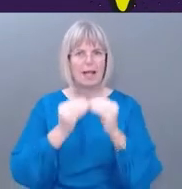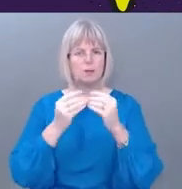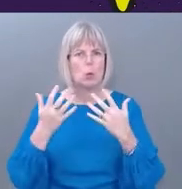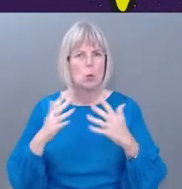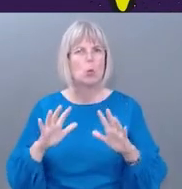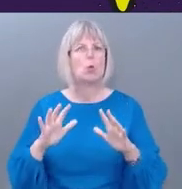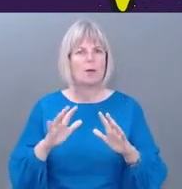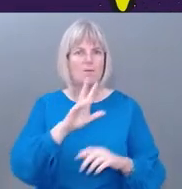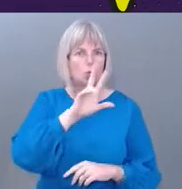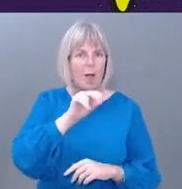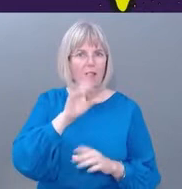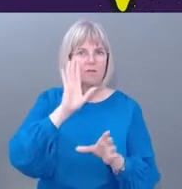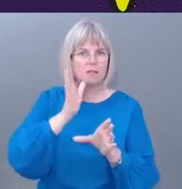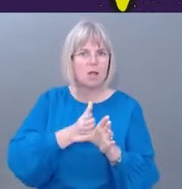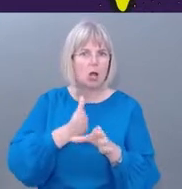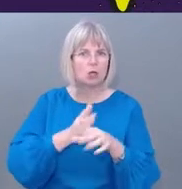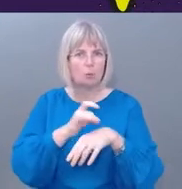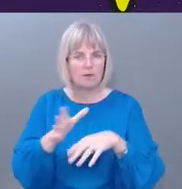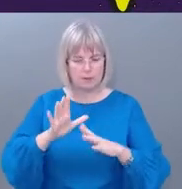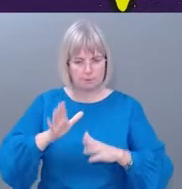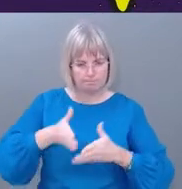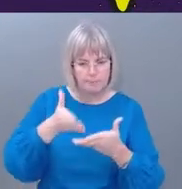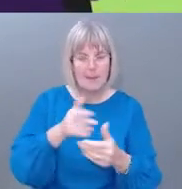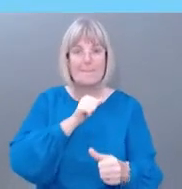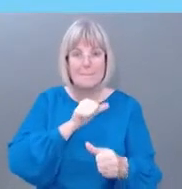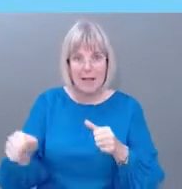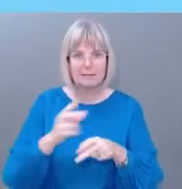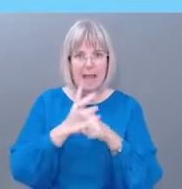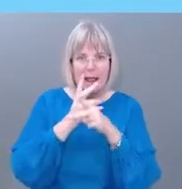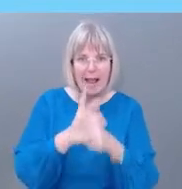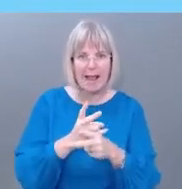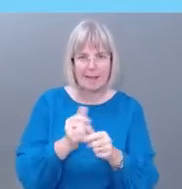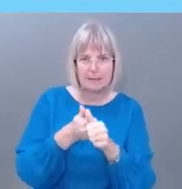we can deliver the best possible care and support for everyone in our communities.